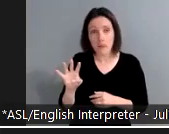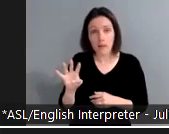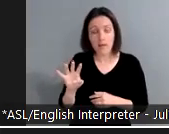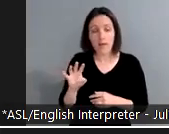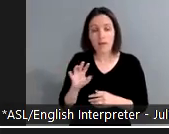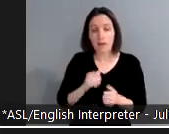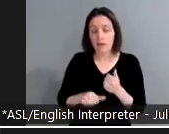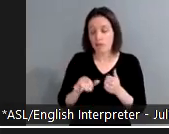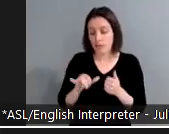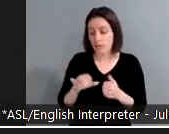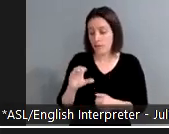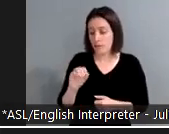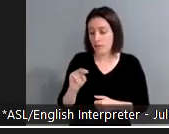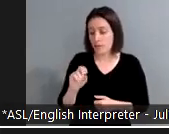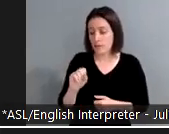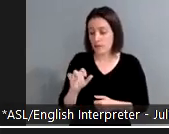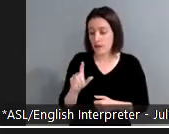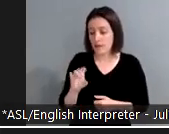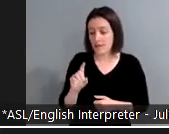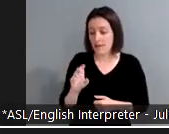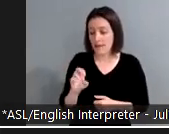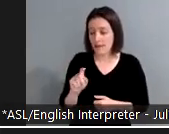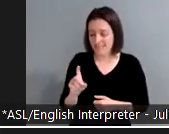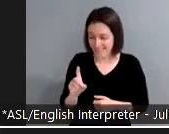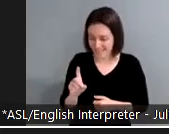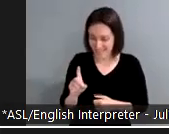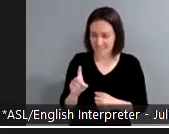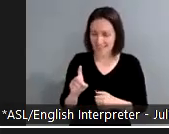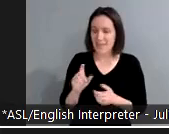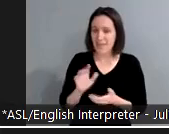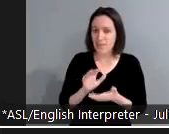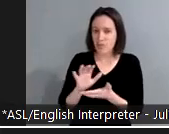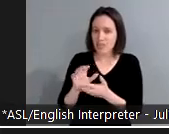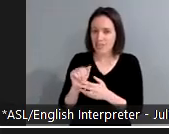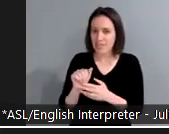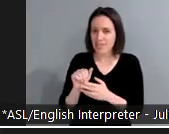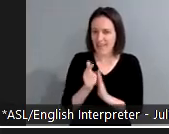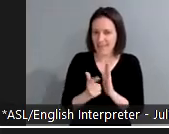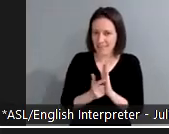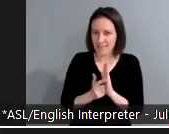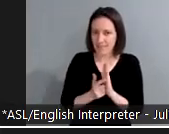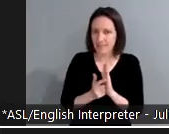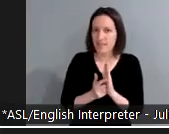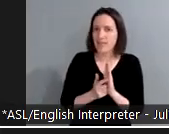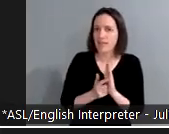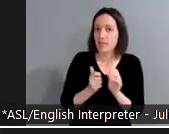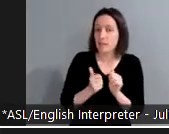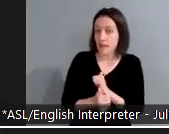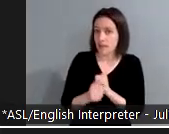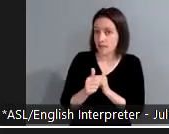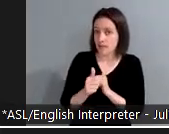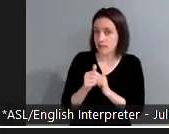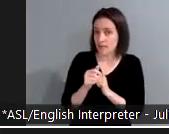Consolidated Appropriations Act of 2023, which passed on December 22nd, the Summer EBT program